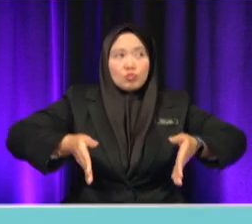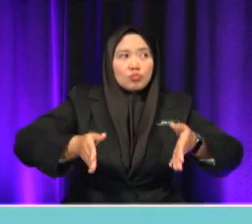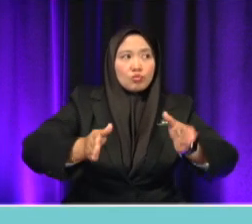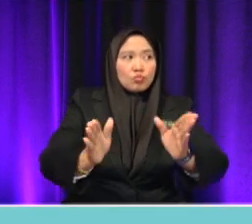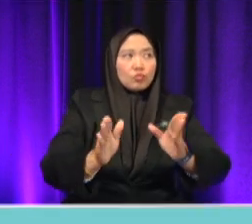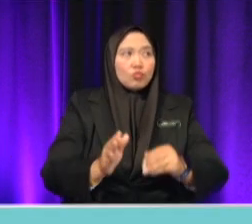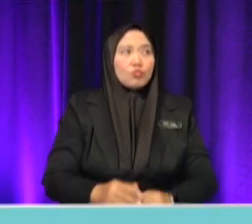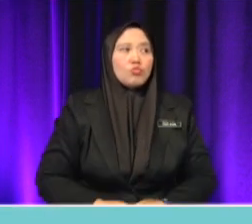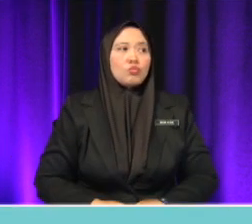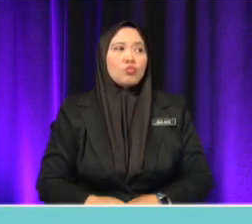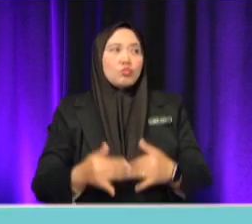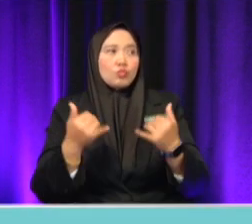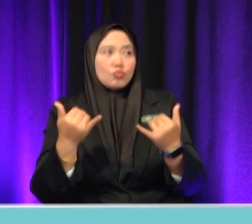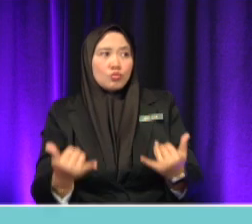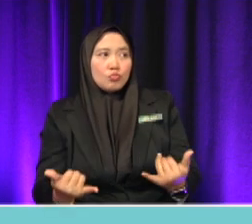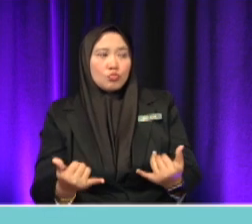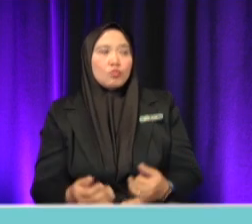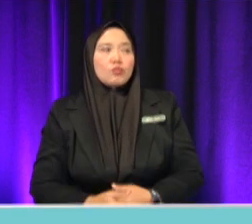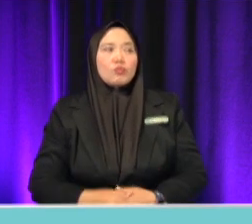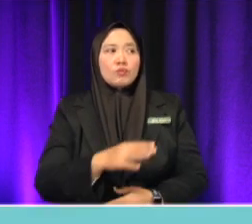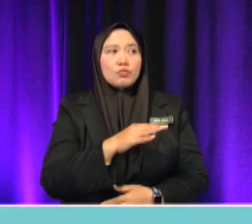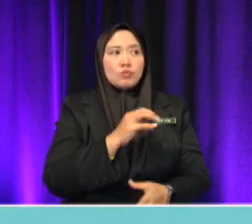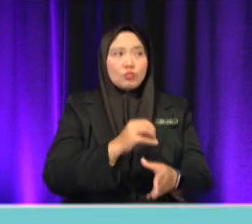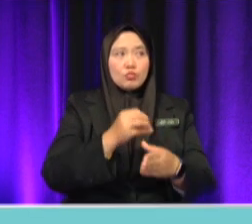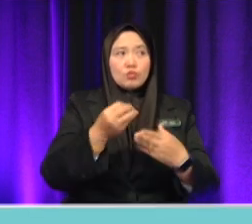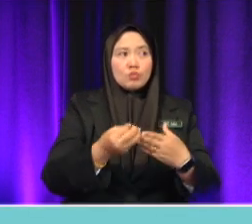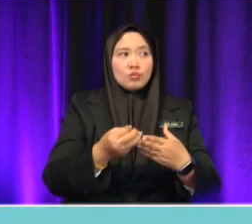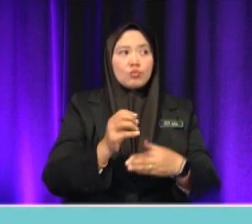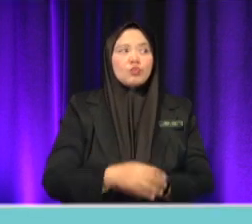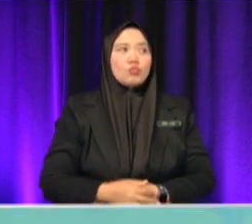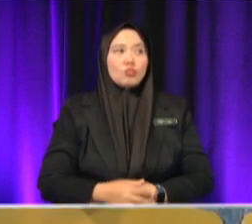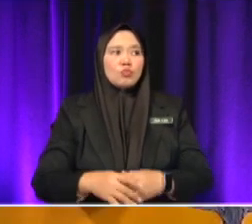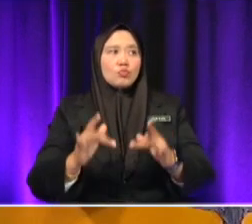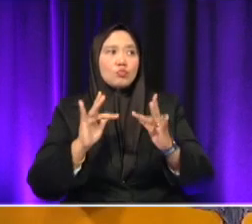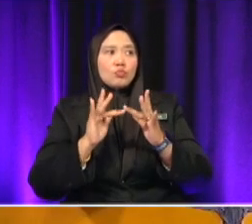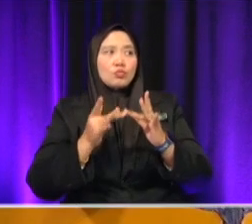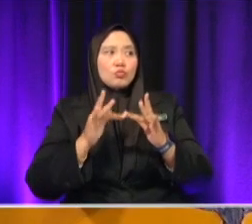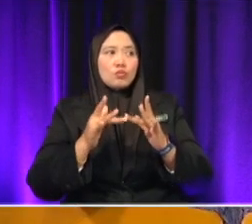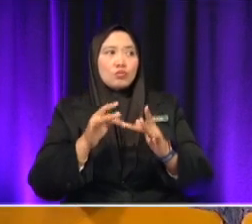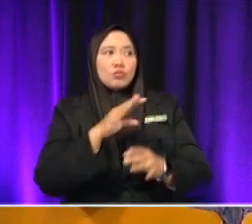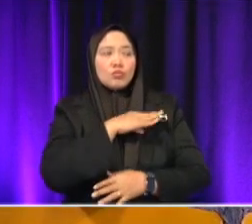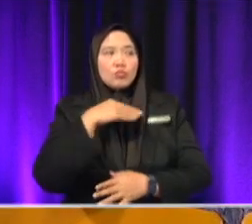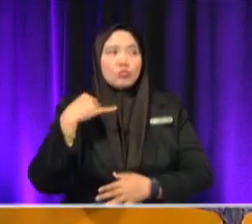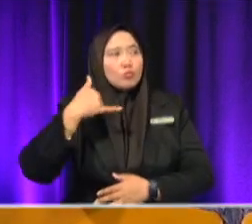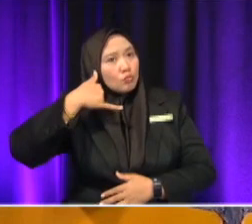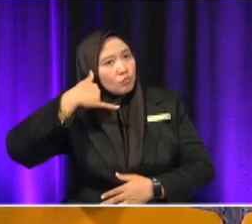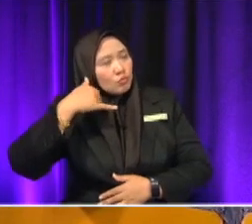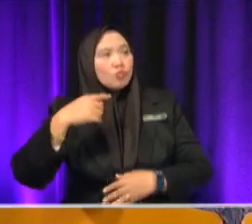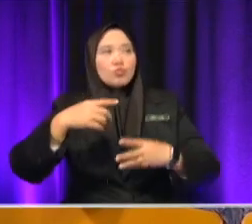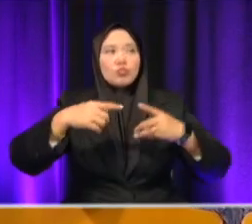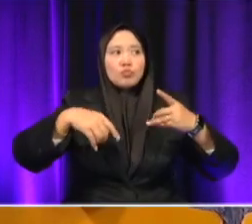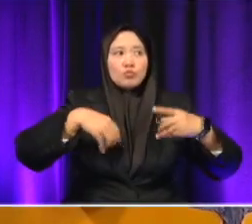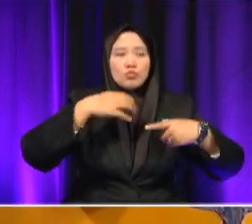those are the modern hazards. So yeah, correct. Good job. It's definitely D. Okay. Okay, so we're going to go to the